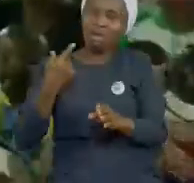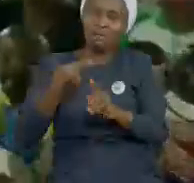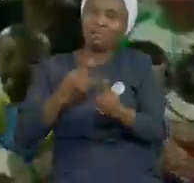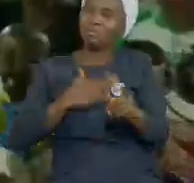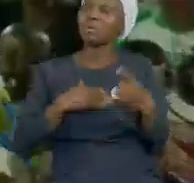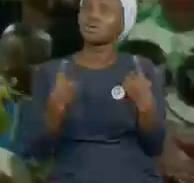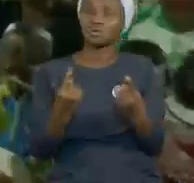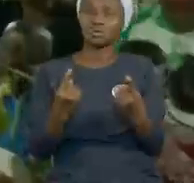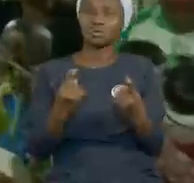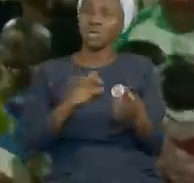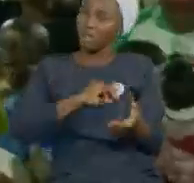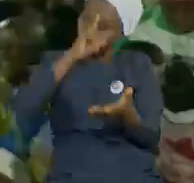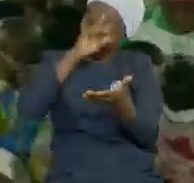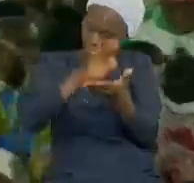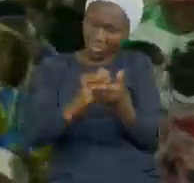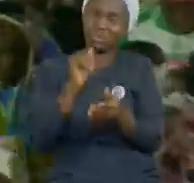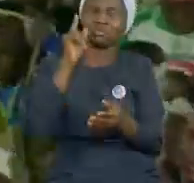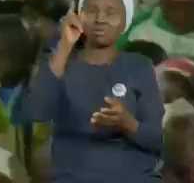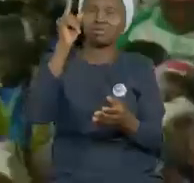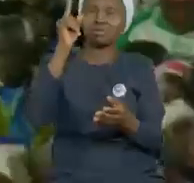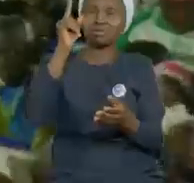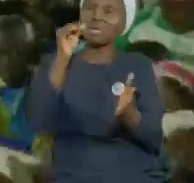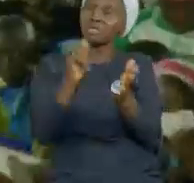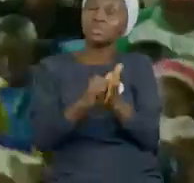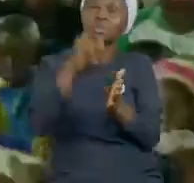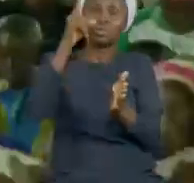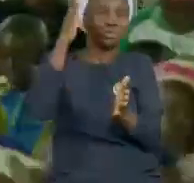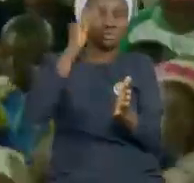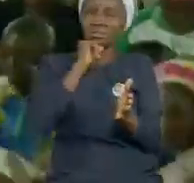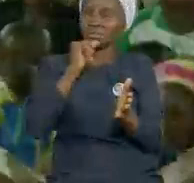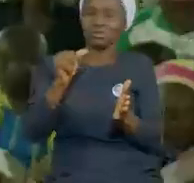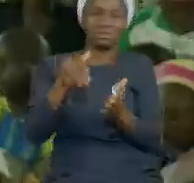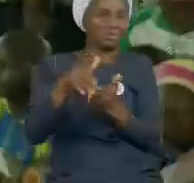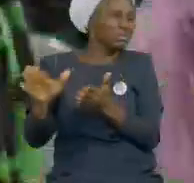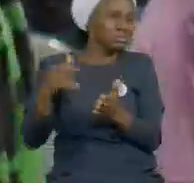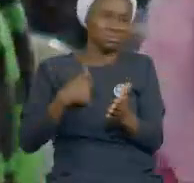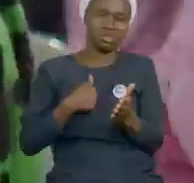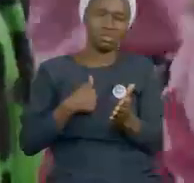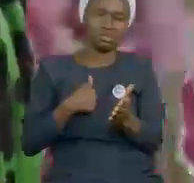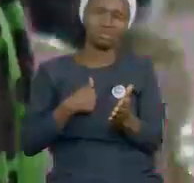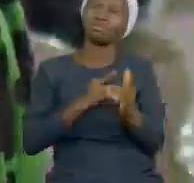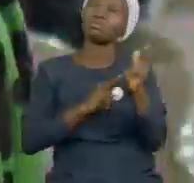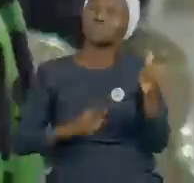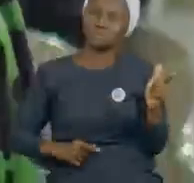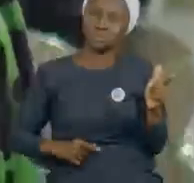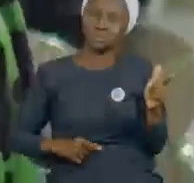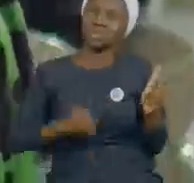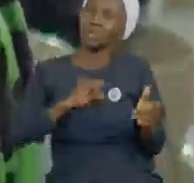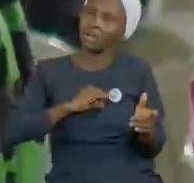I believe you that you will not reject me. Lord, I